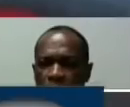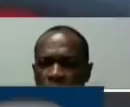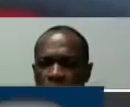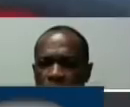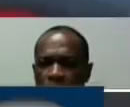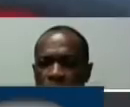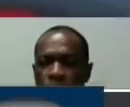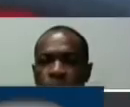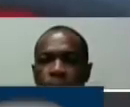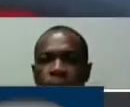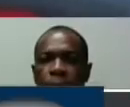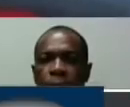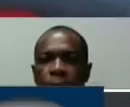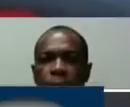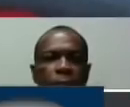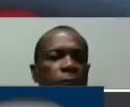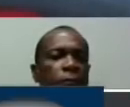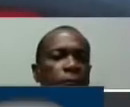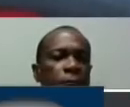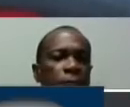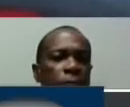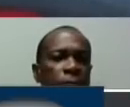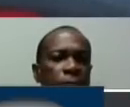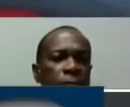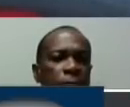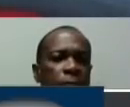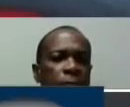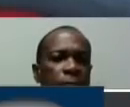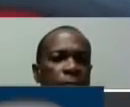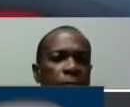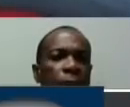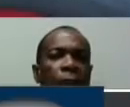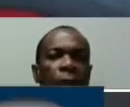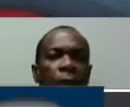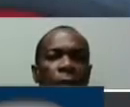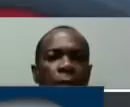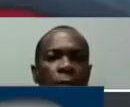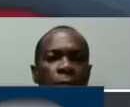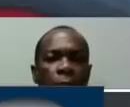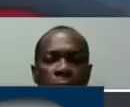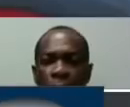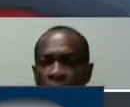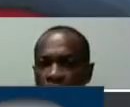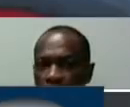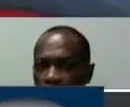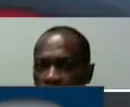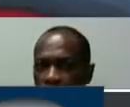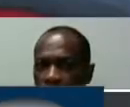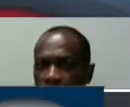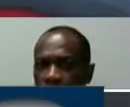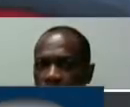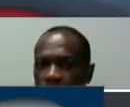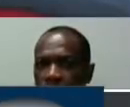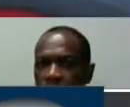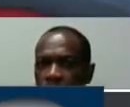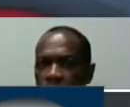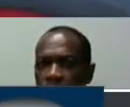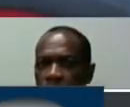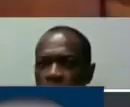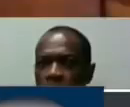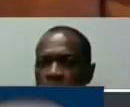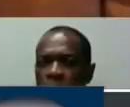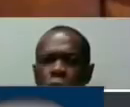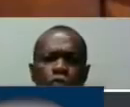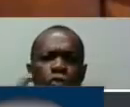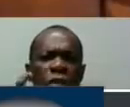the Health Minister. Well, two actually. In terms of the issue of vaccination of children below the age of 5. Yes. Any update on that? Yeah.